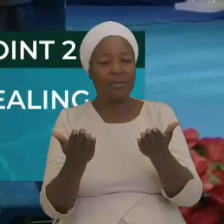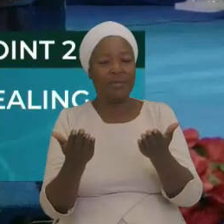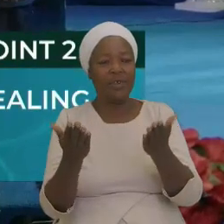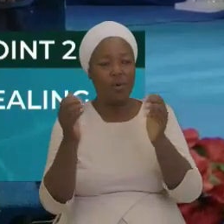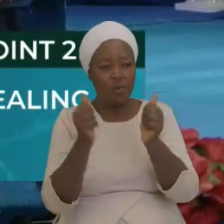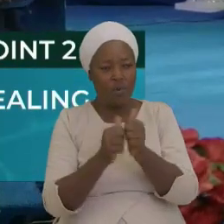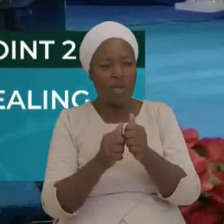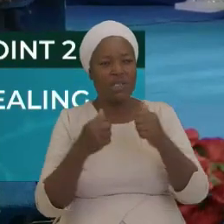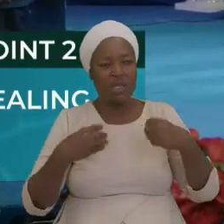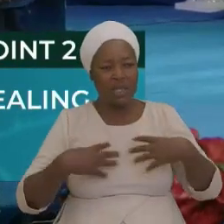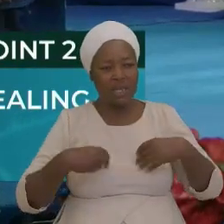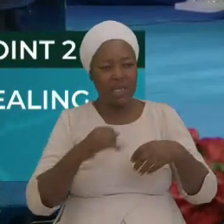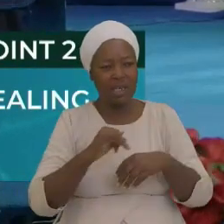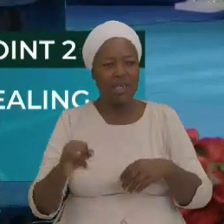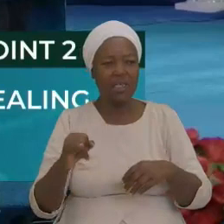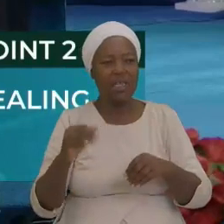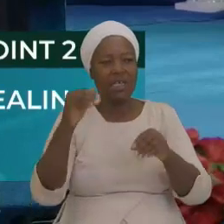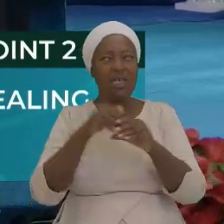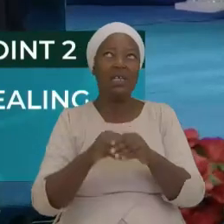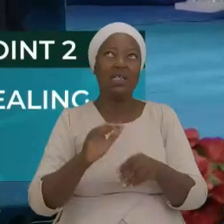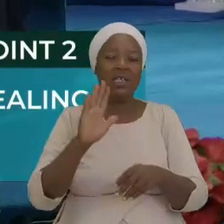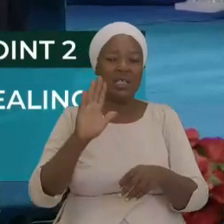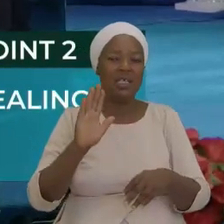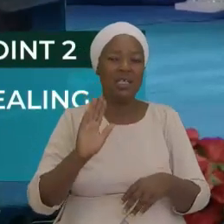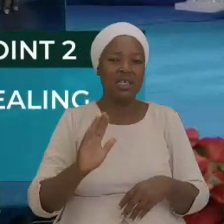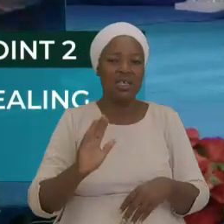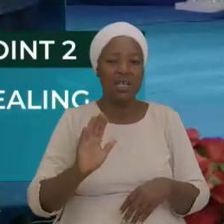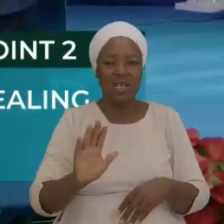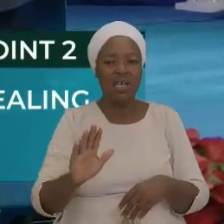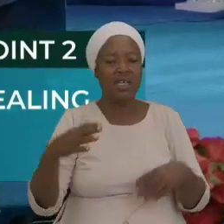with healing in his wings.